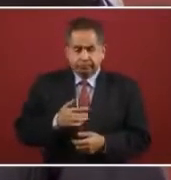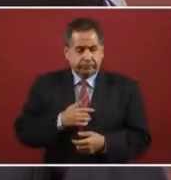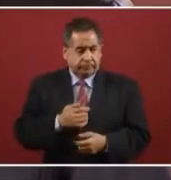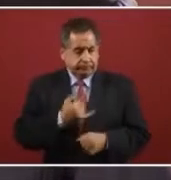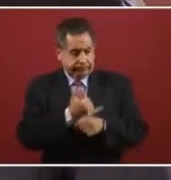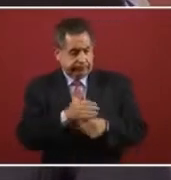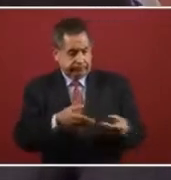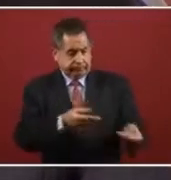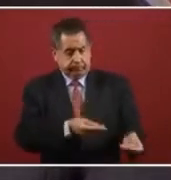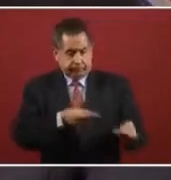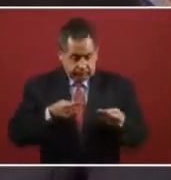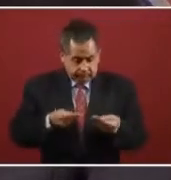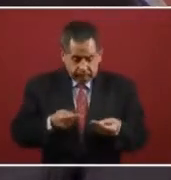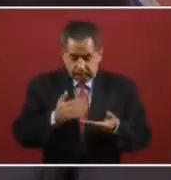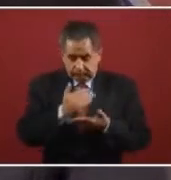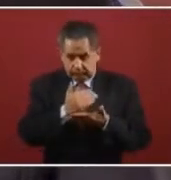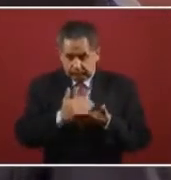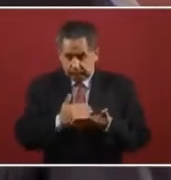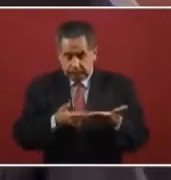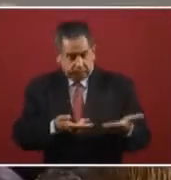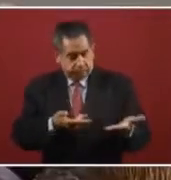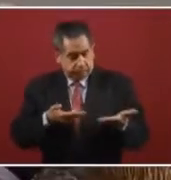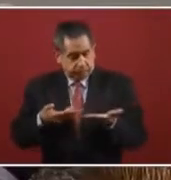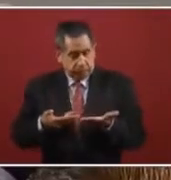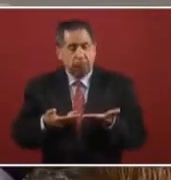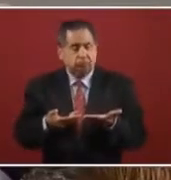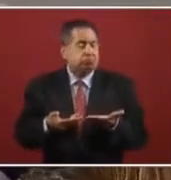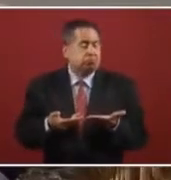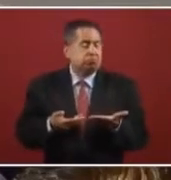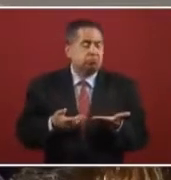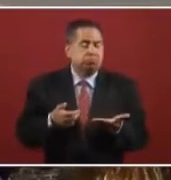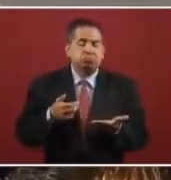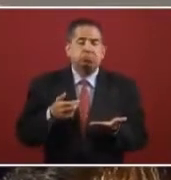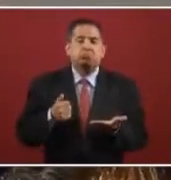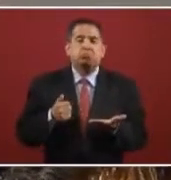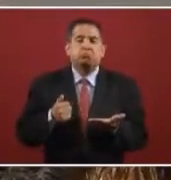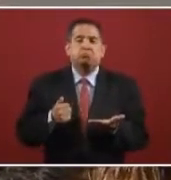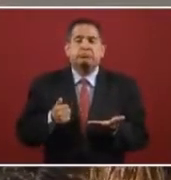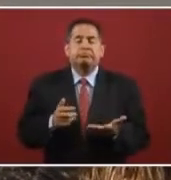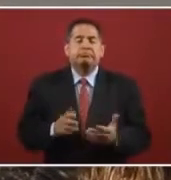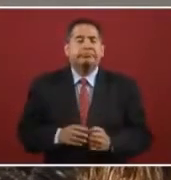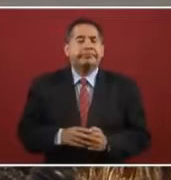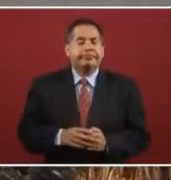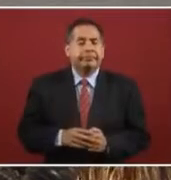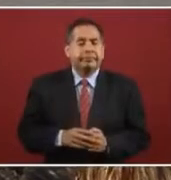información. I have information. Que,